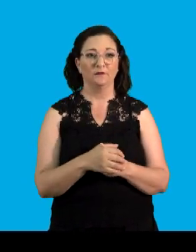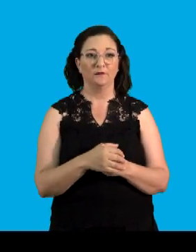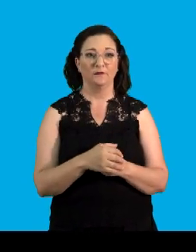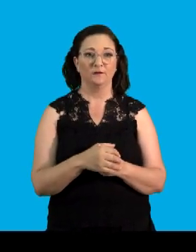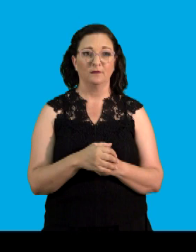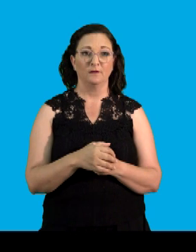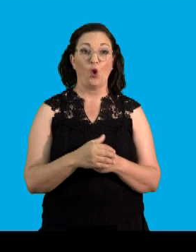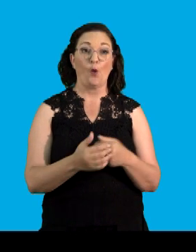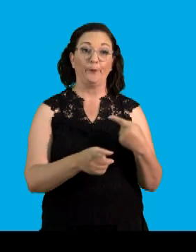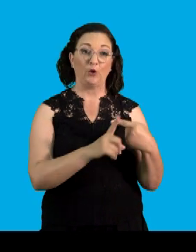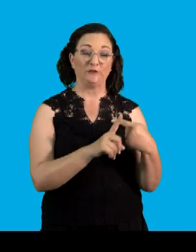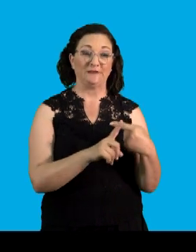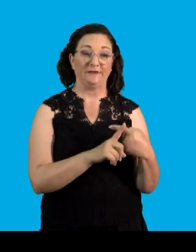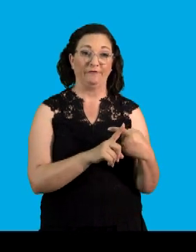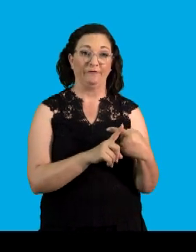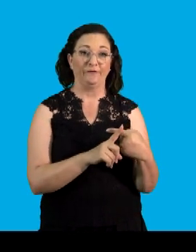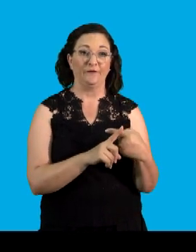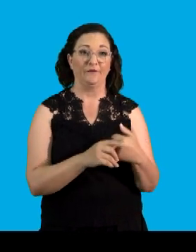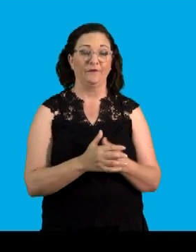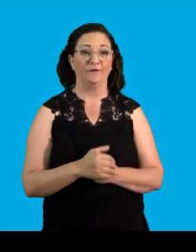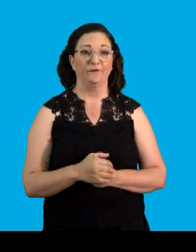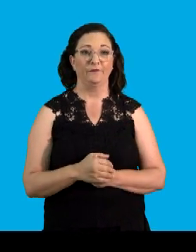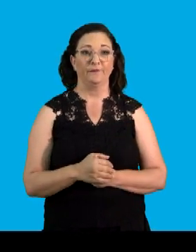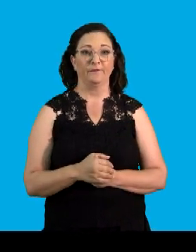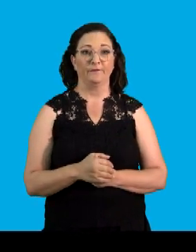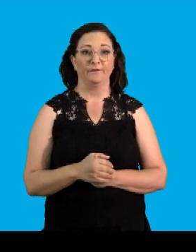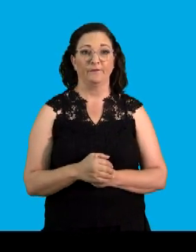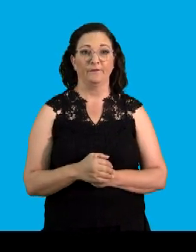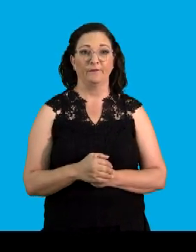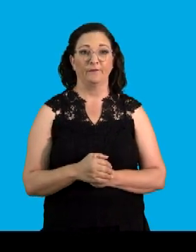It refers to the positives